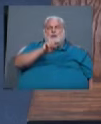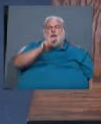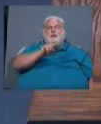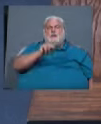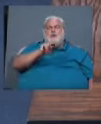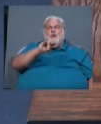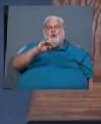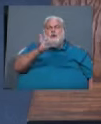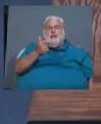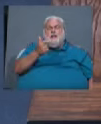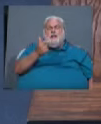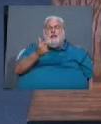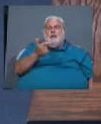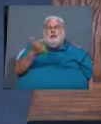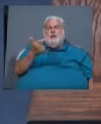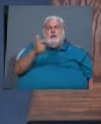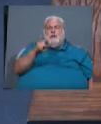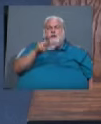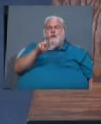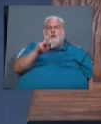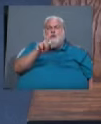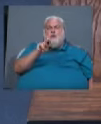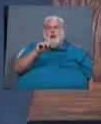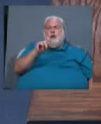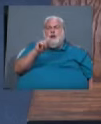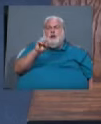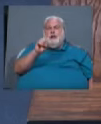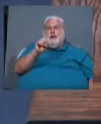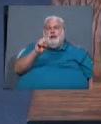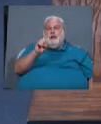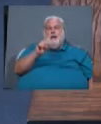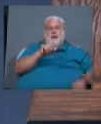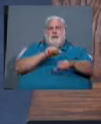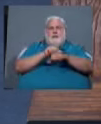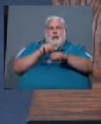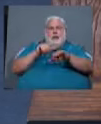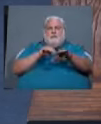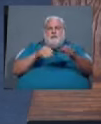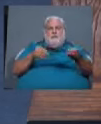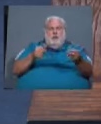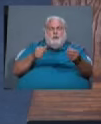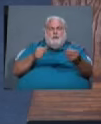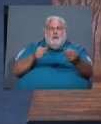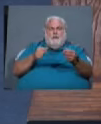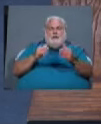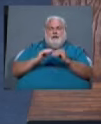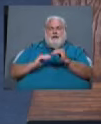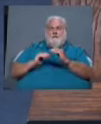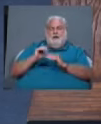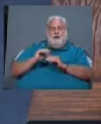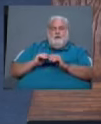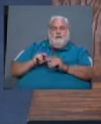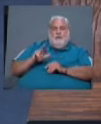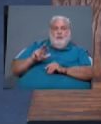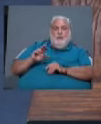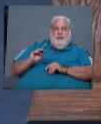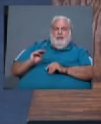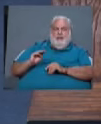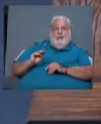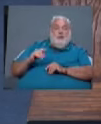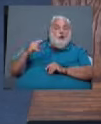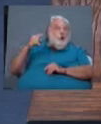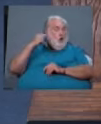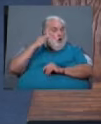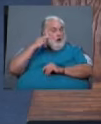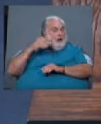Mountain property for the convenience of 3M to mine closer to our homes. We heard about it